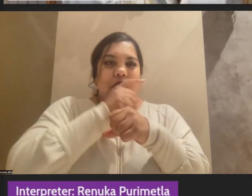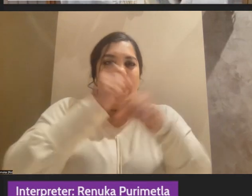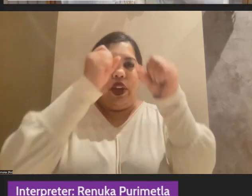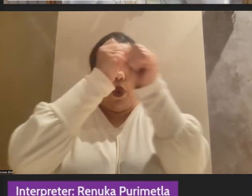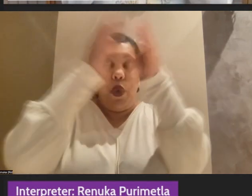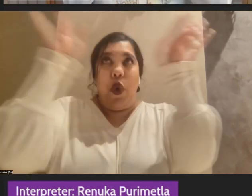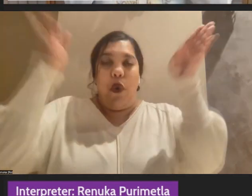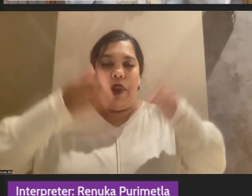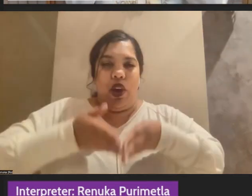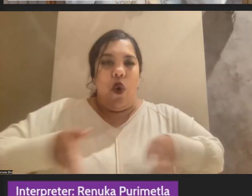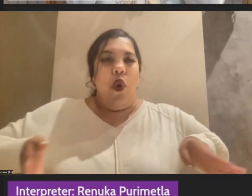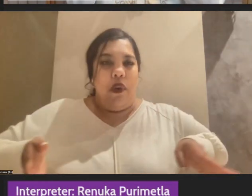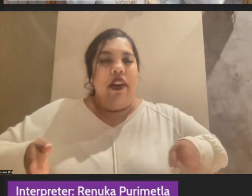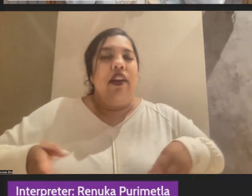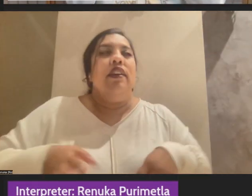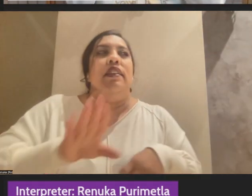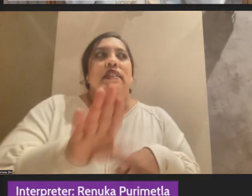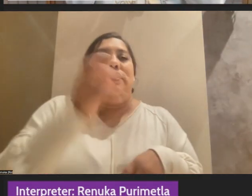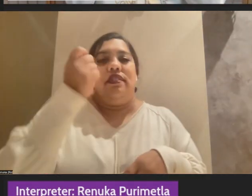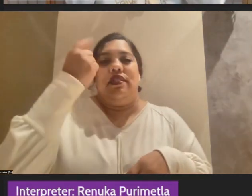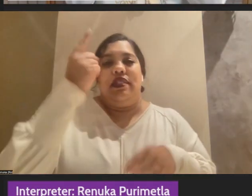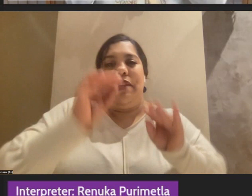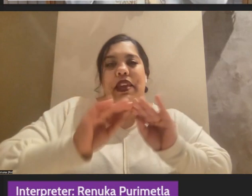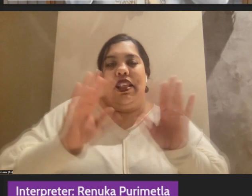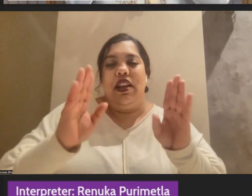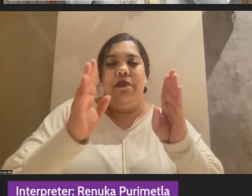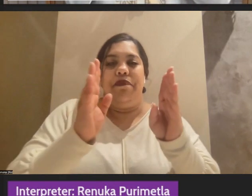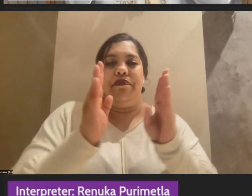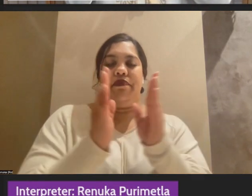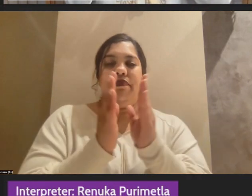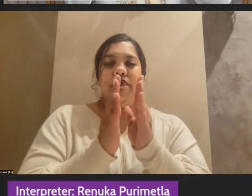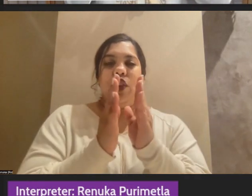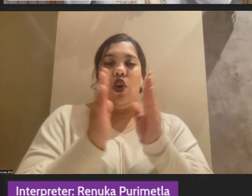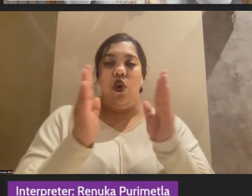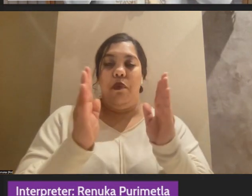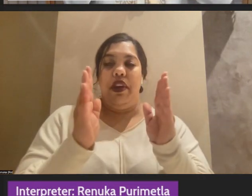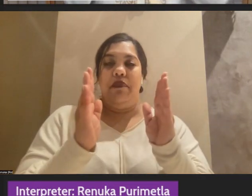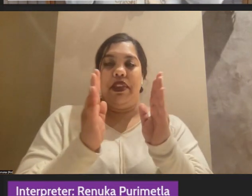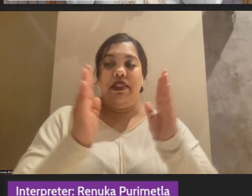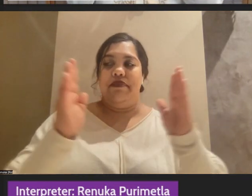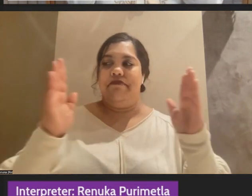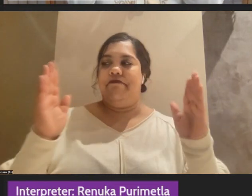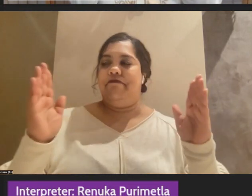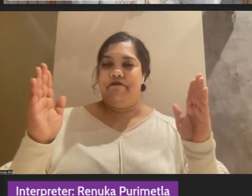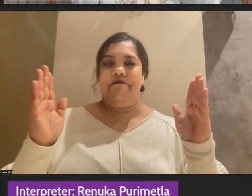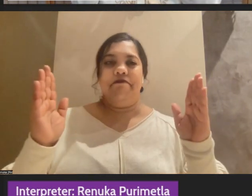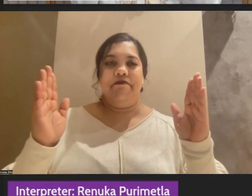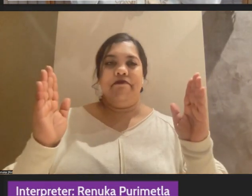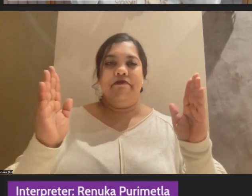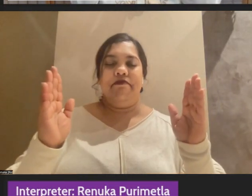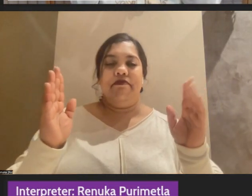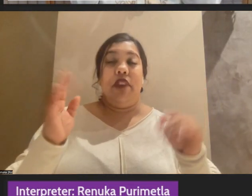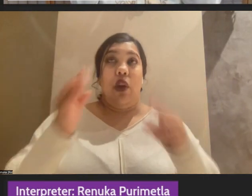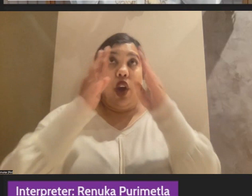And let's be clear, this is open, this is expanding. So are we simply open